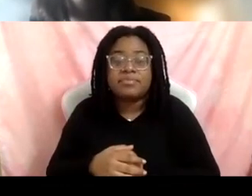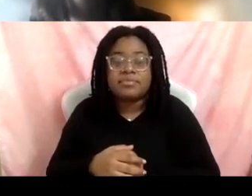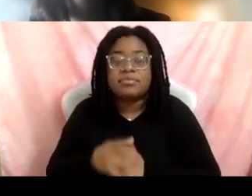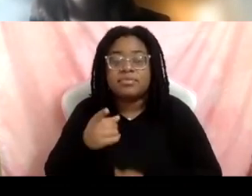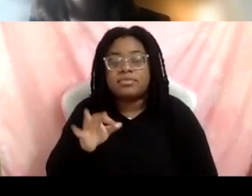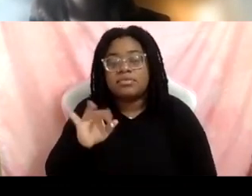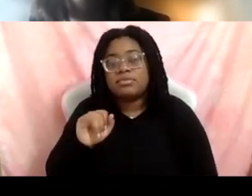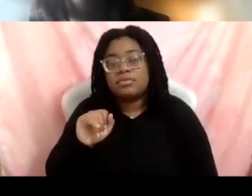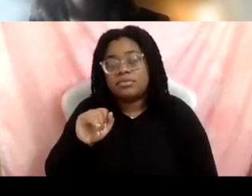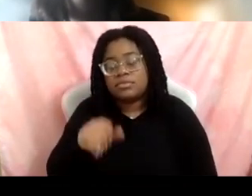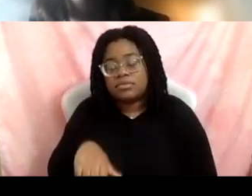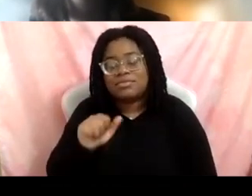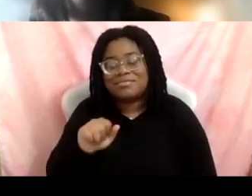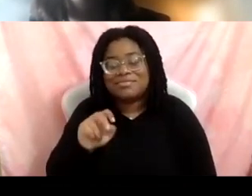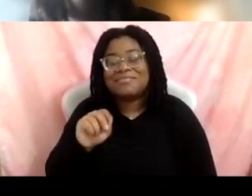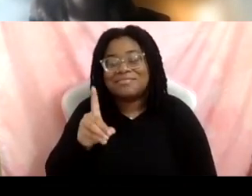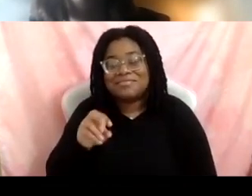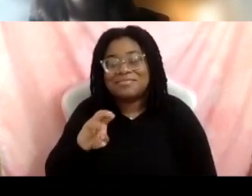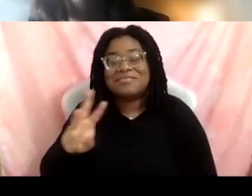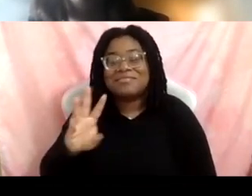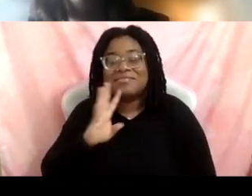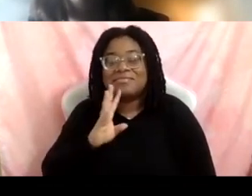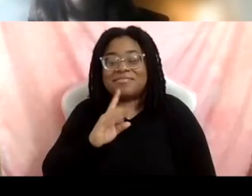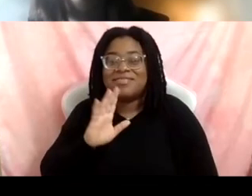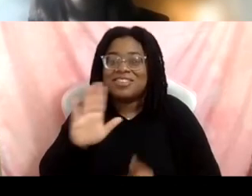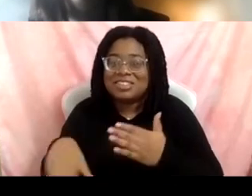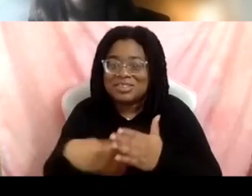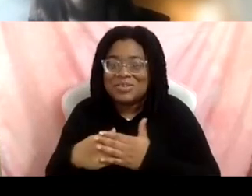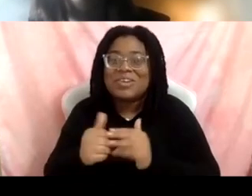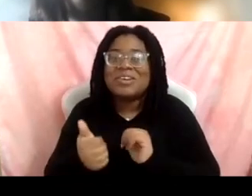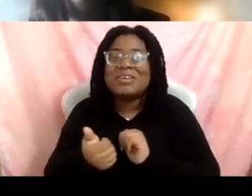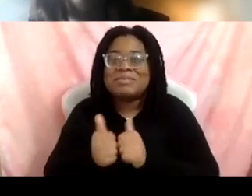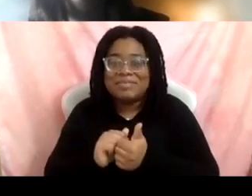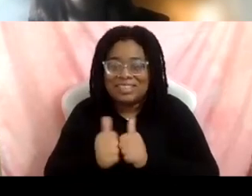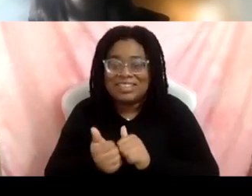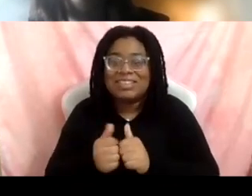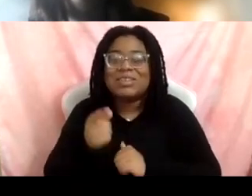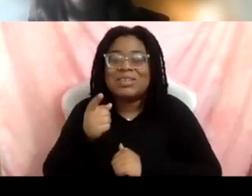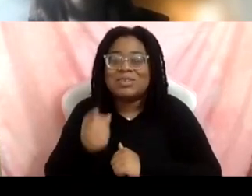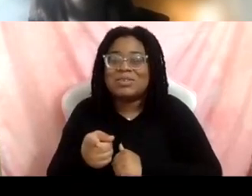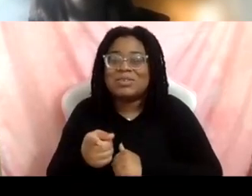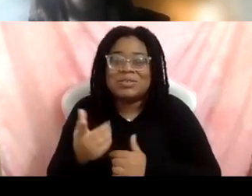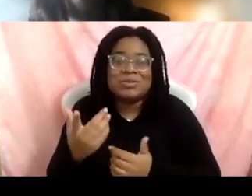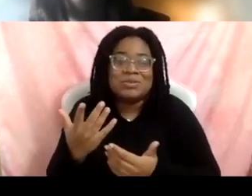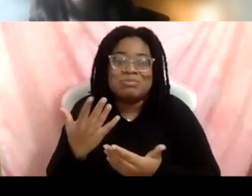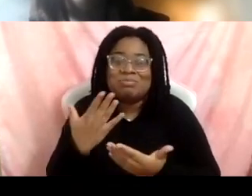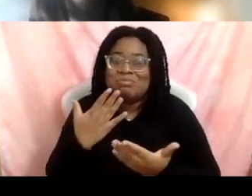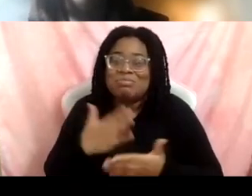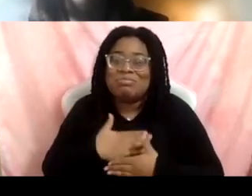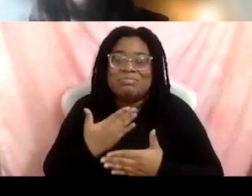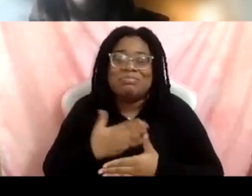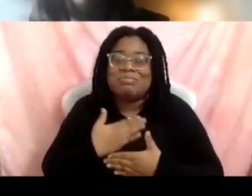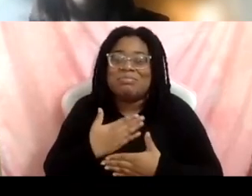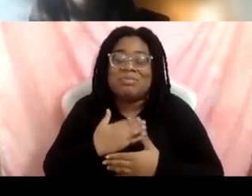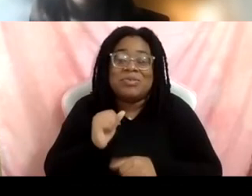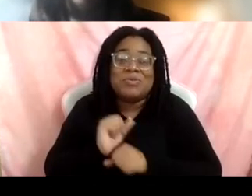Yeah, I would agree with Faith. Like, it's all really competitive. I mean, you should be glad if you get one. What's worked for